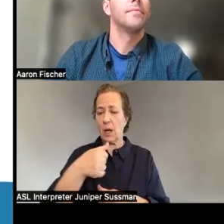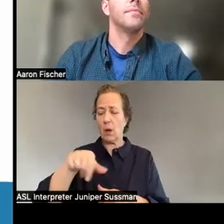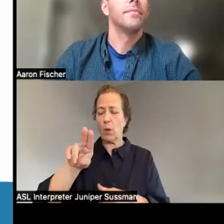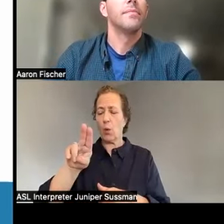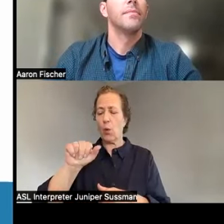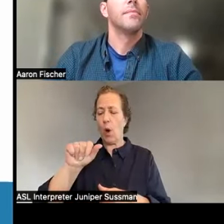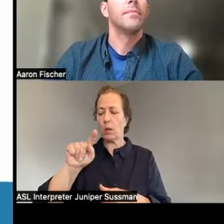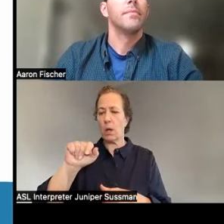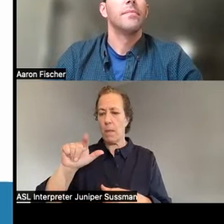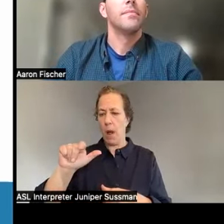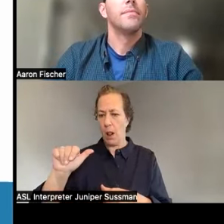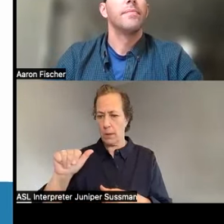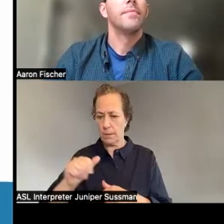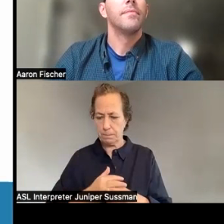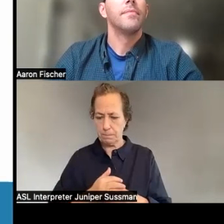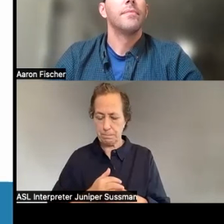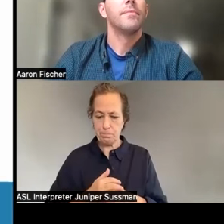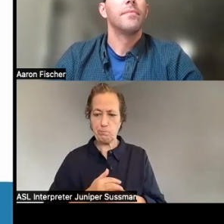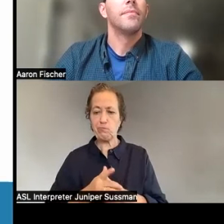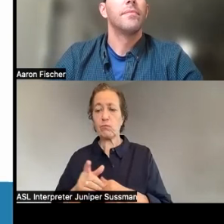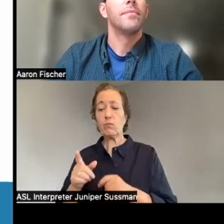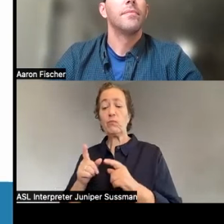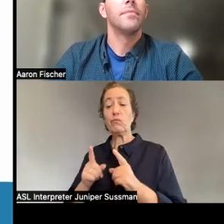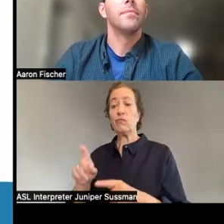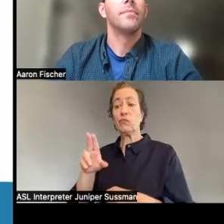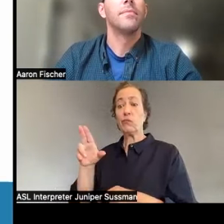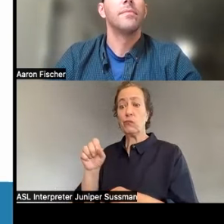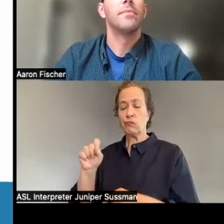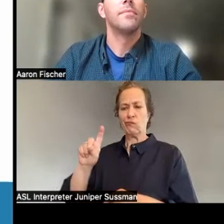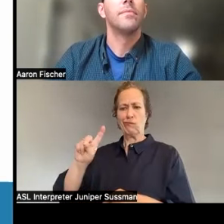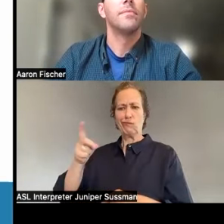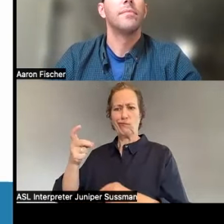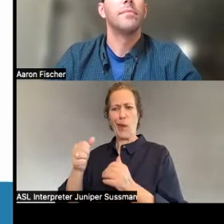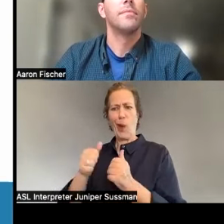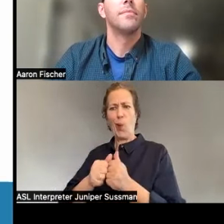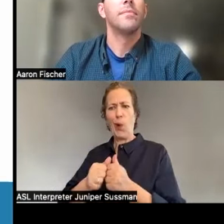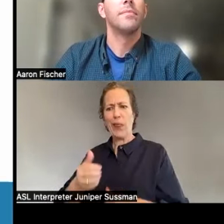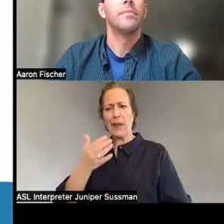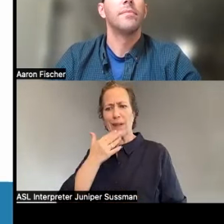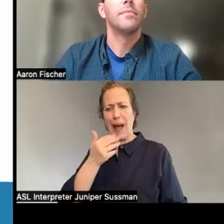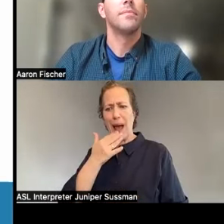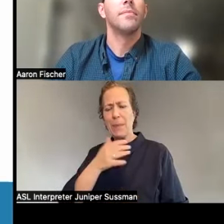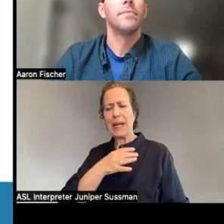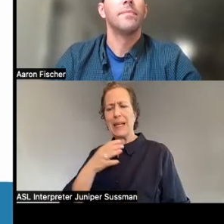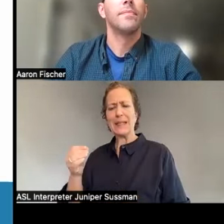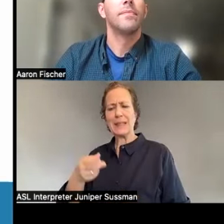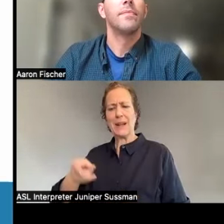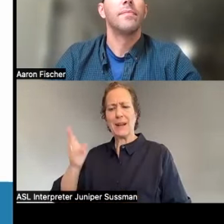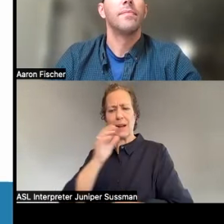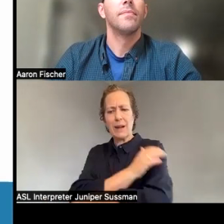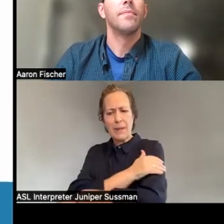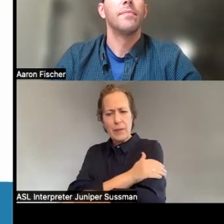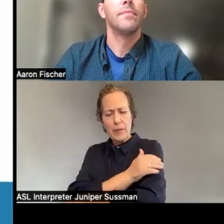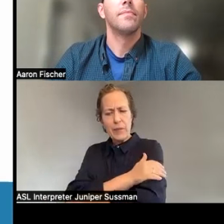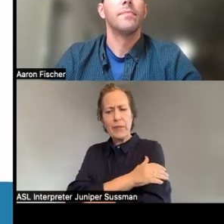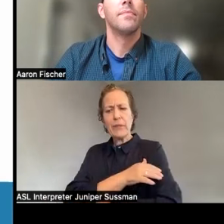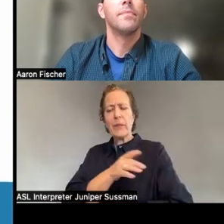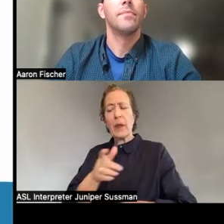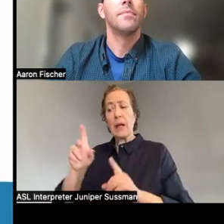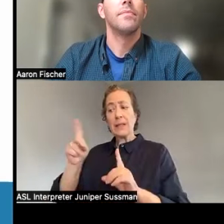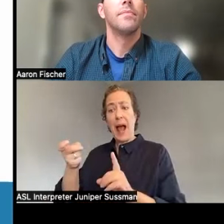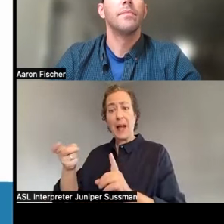Since arriving in the US, Frank was diagnosed with type 2 diabetes and hypertension. He was diagnosed at a community health center, but has only